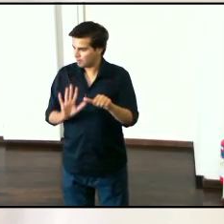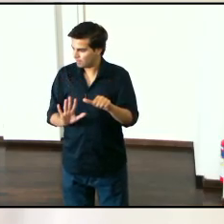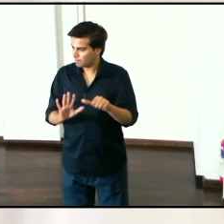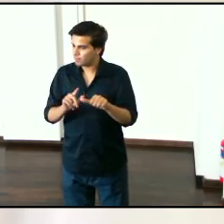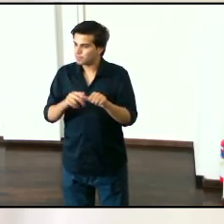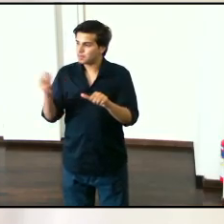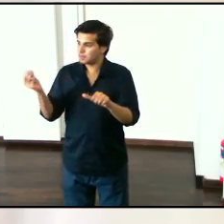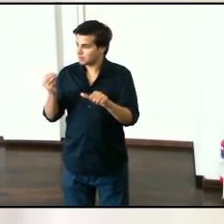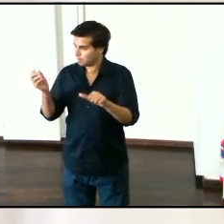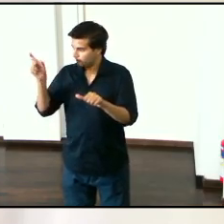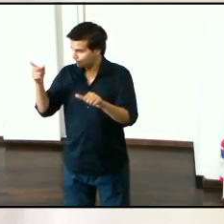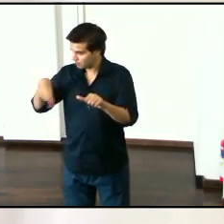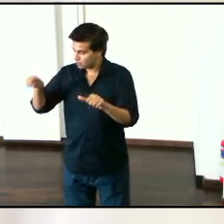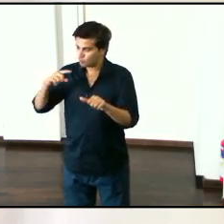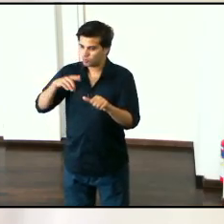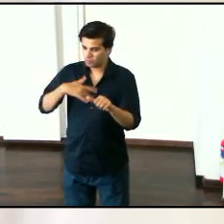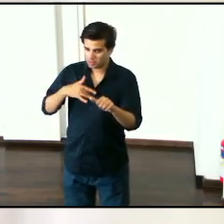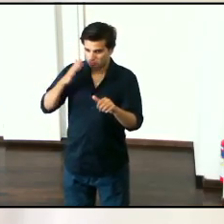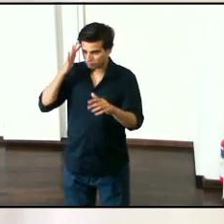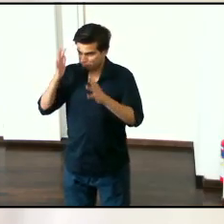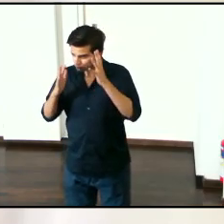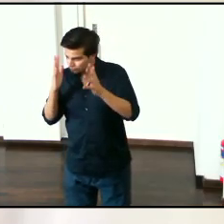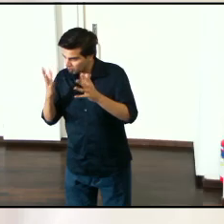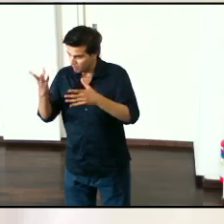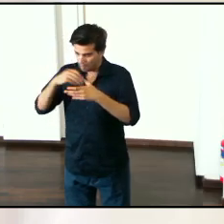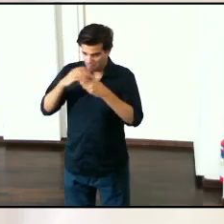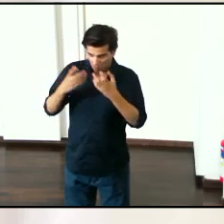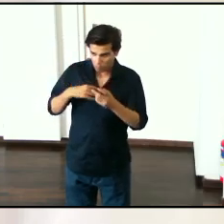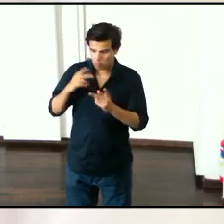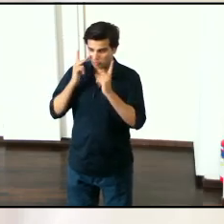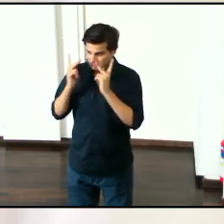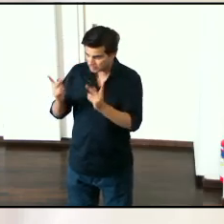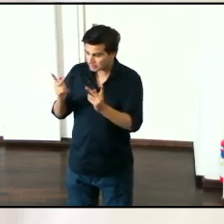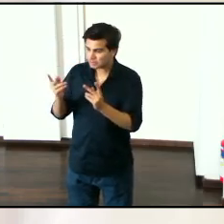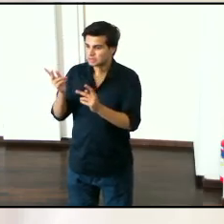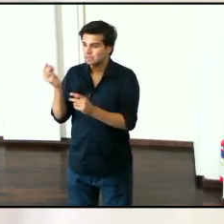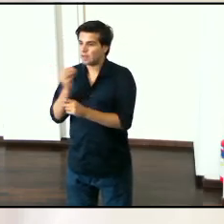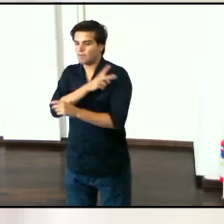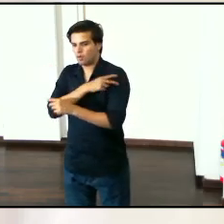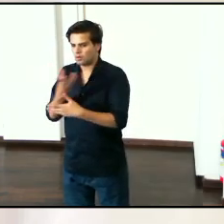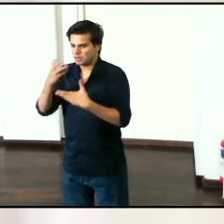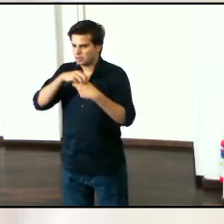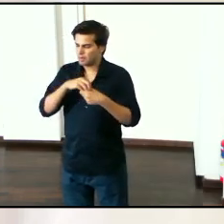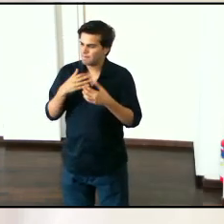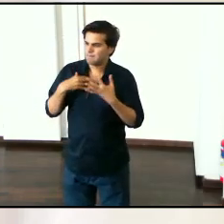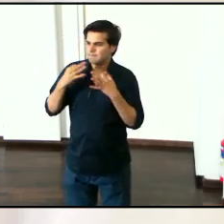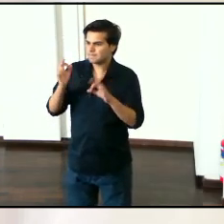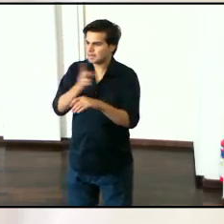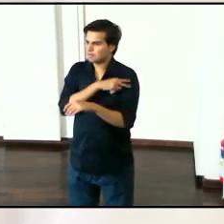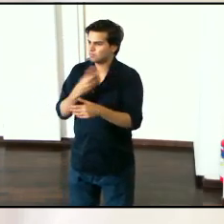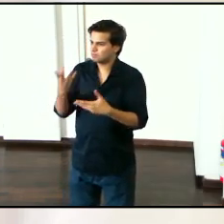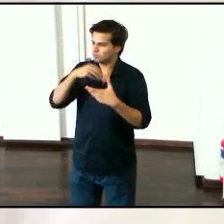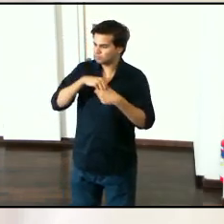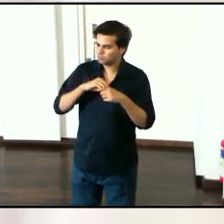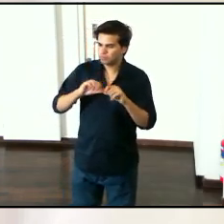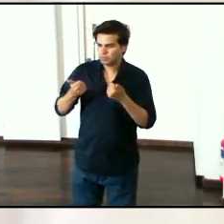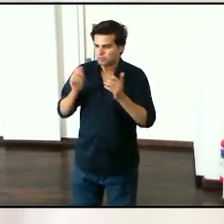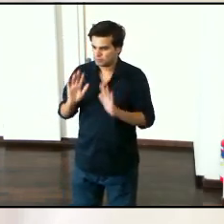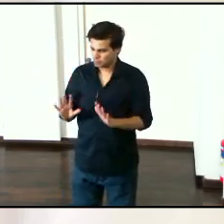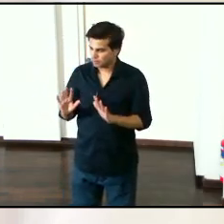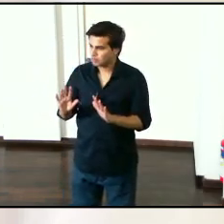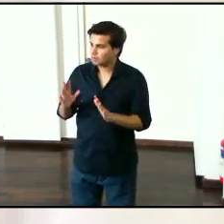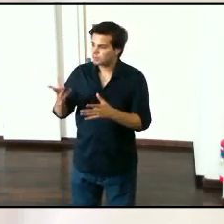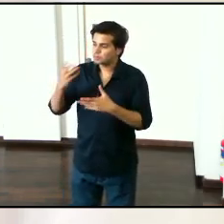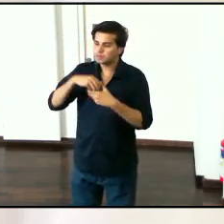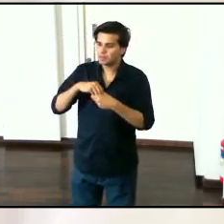those of us who are concerned about these kinds of issues should volunteer some time freely in order to be able to